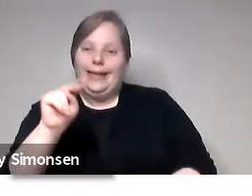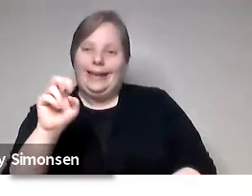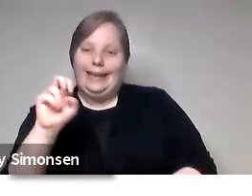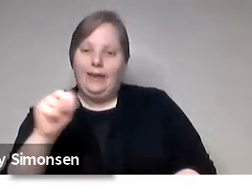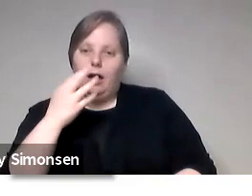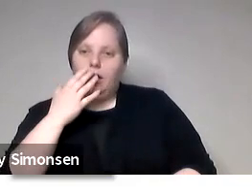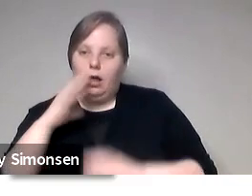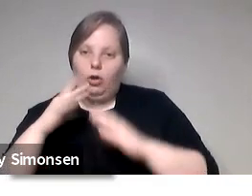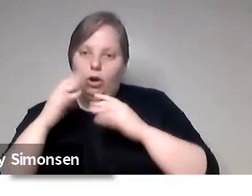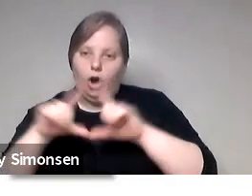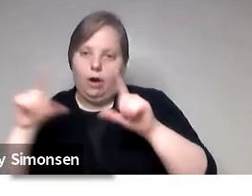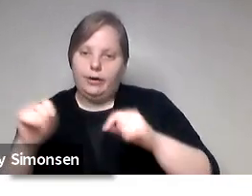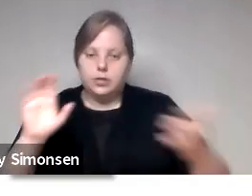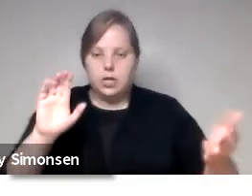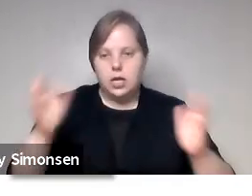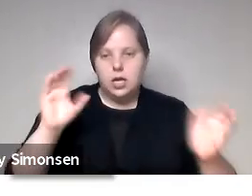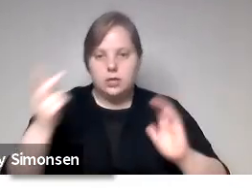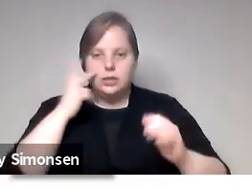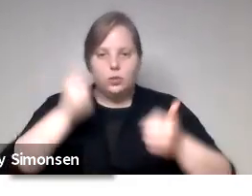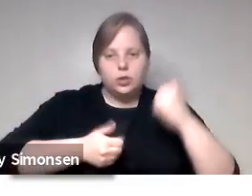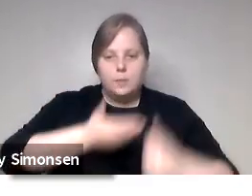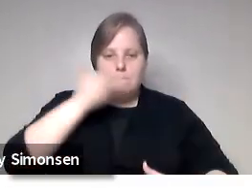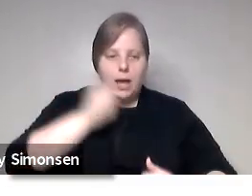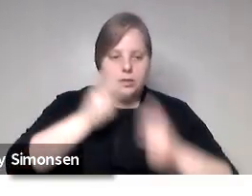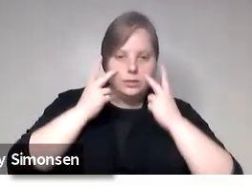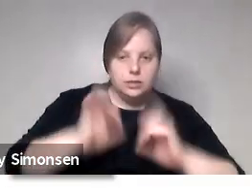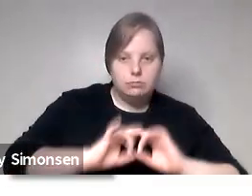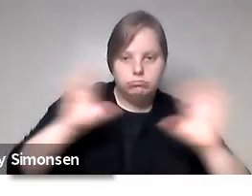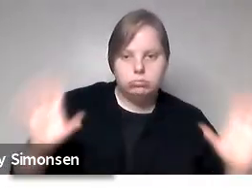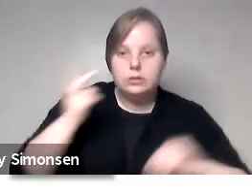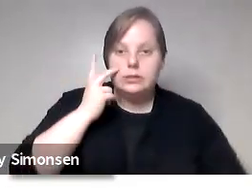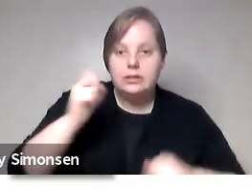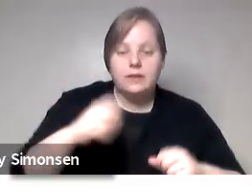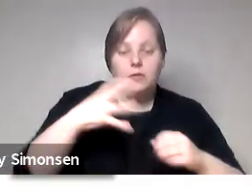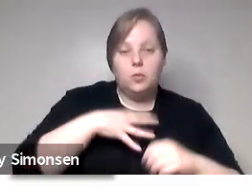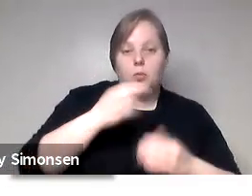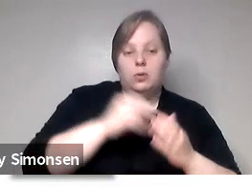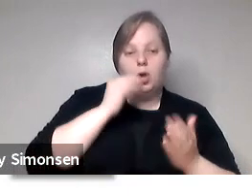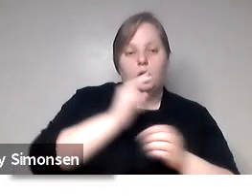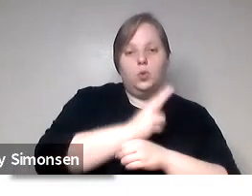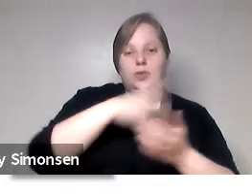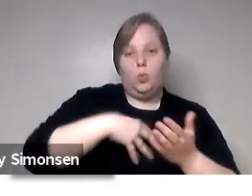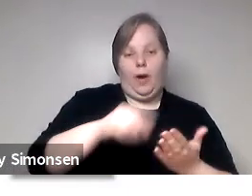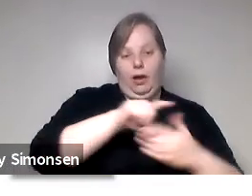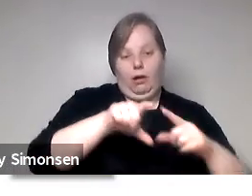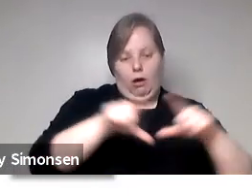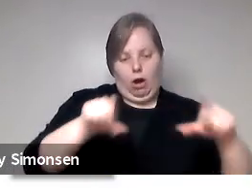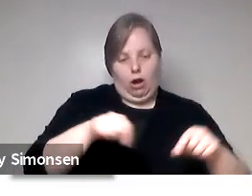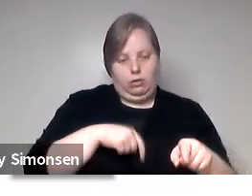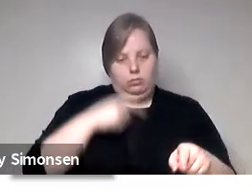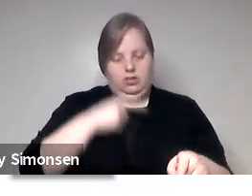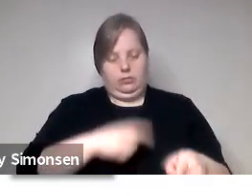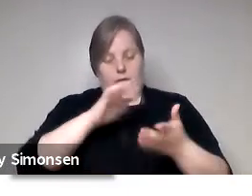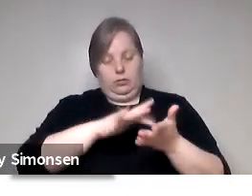best and see if you're getting glare from using the note card. And you're going to ask me, what's the note